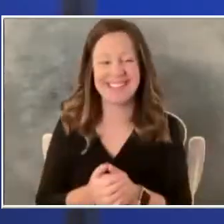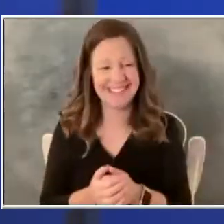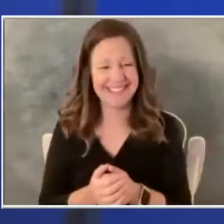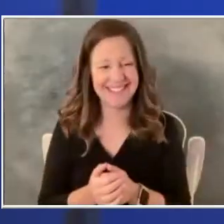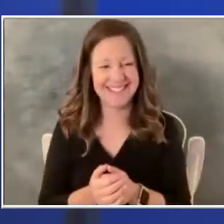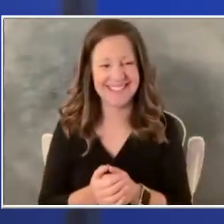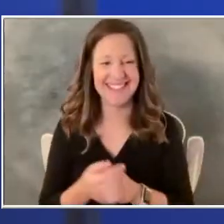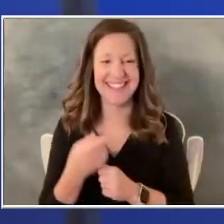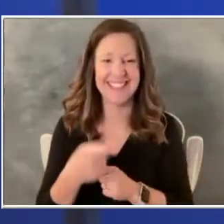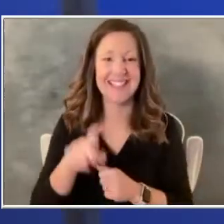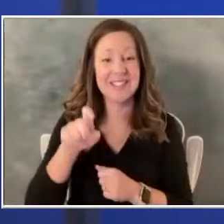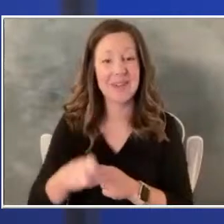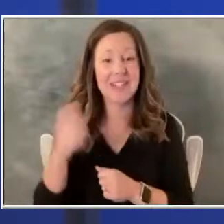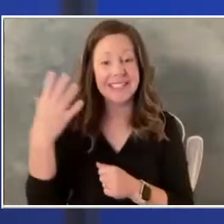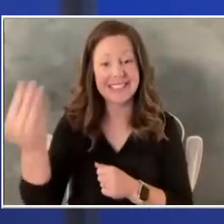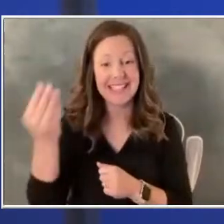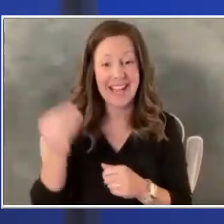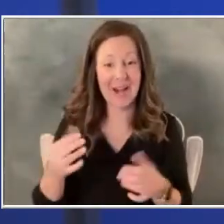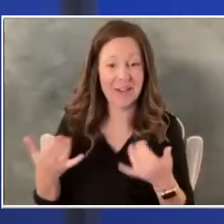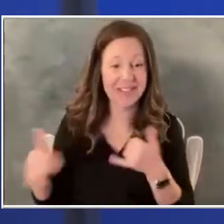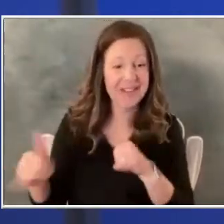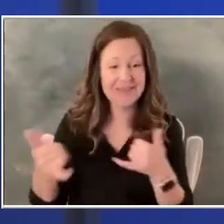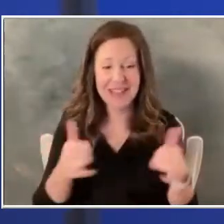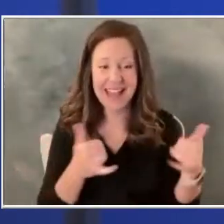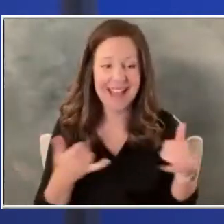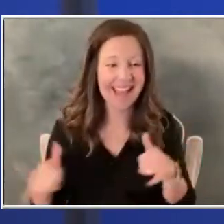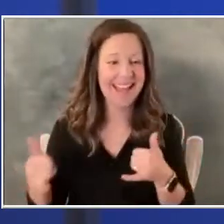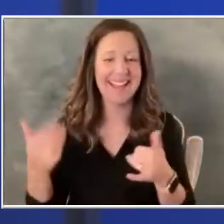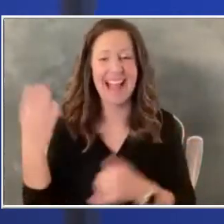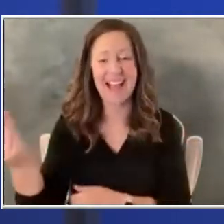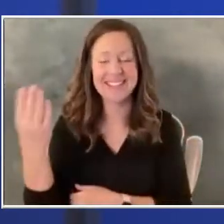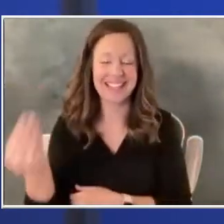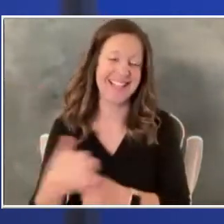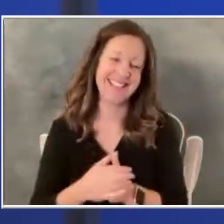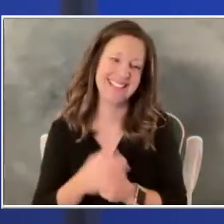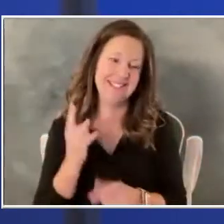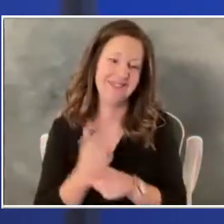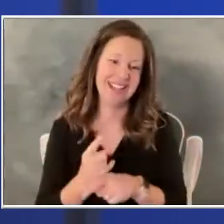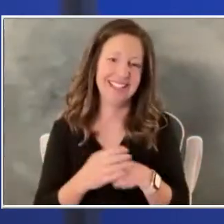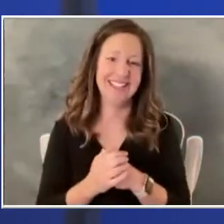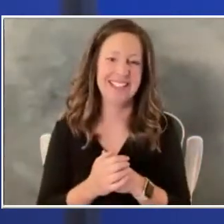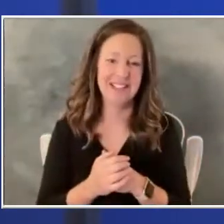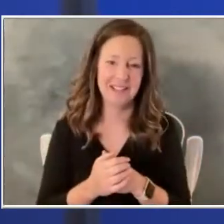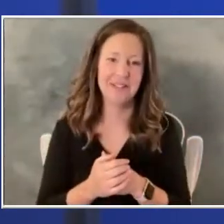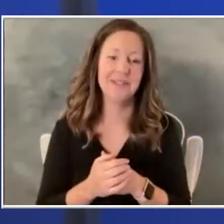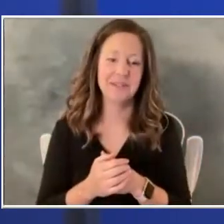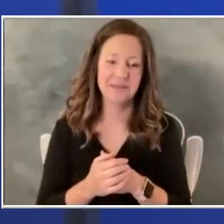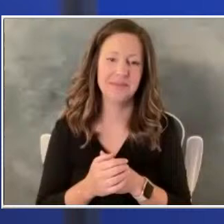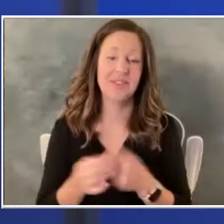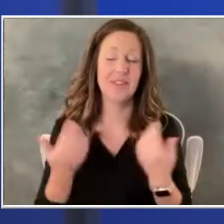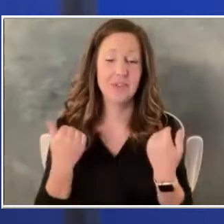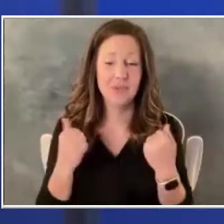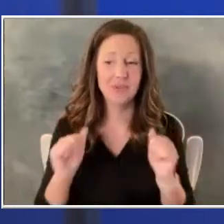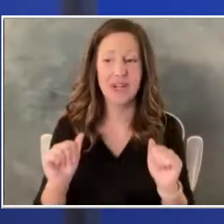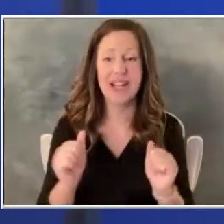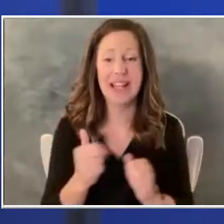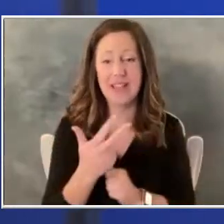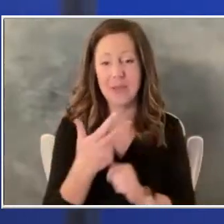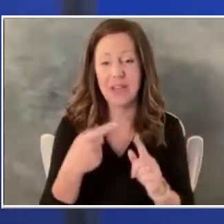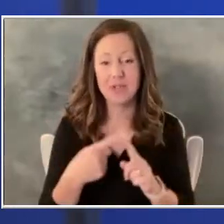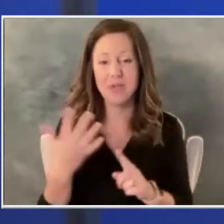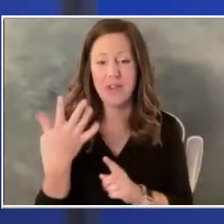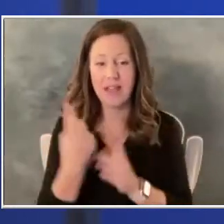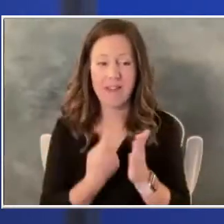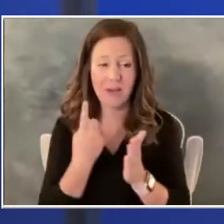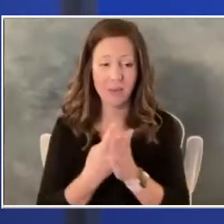on that playground, put that computer down, and activity try is to key. get 3 to 5 hours a week